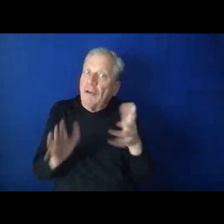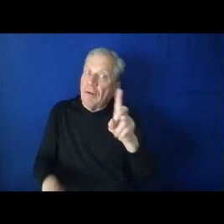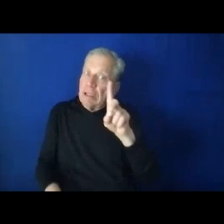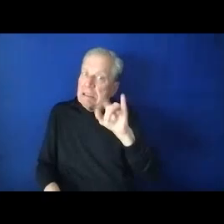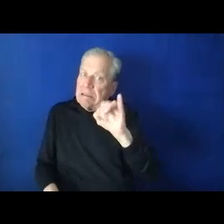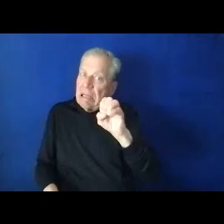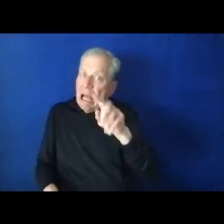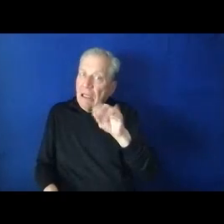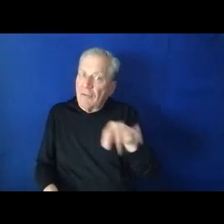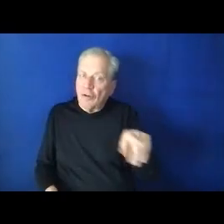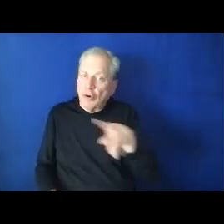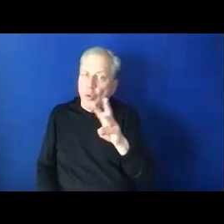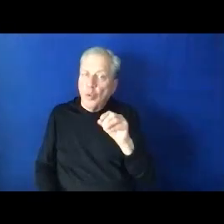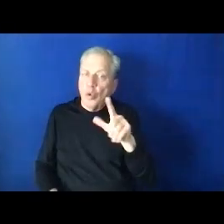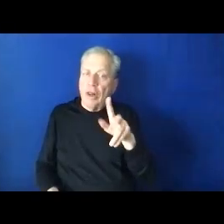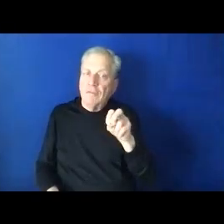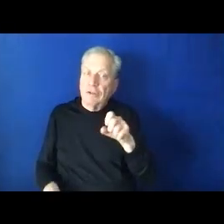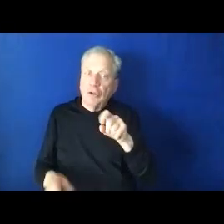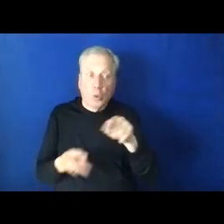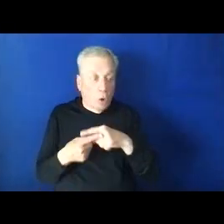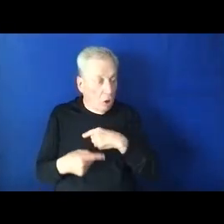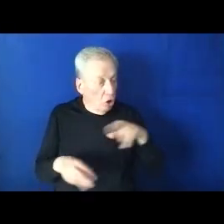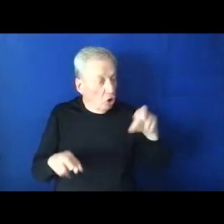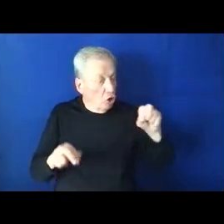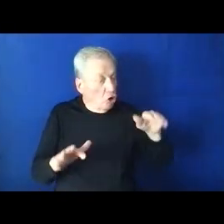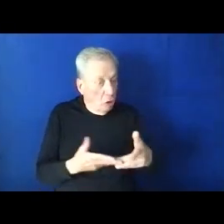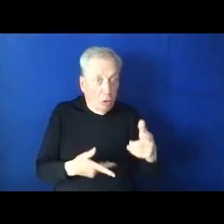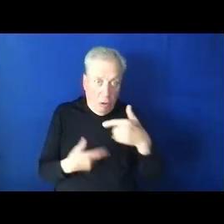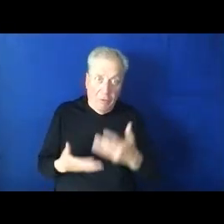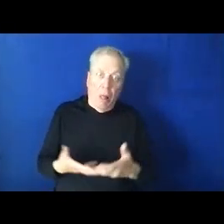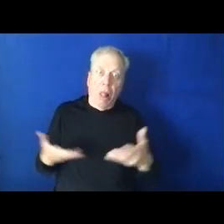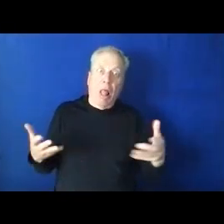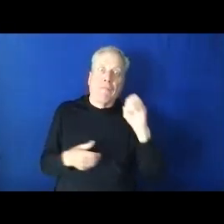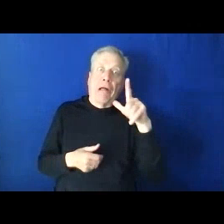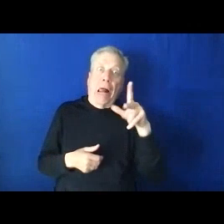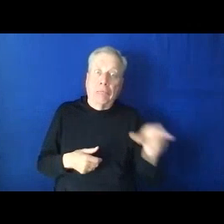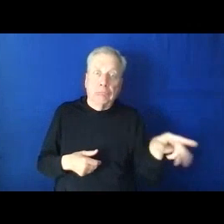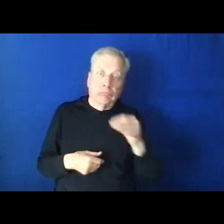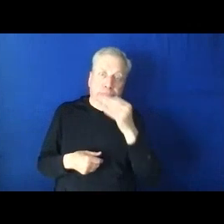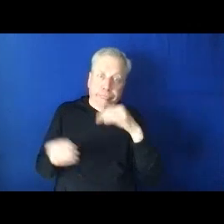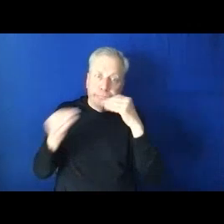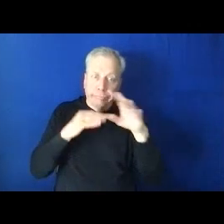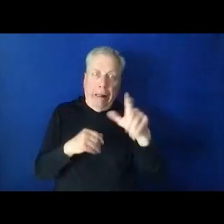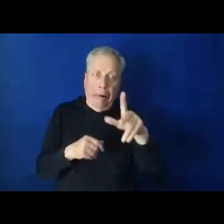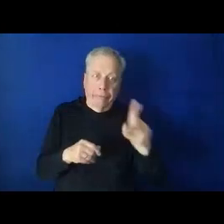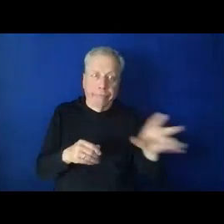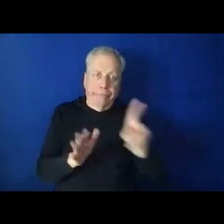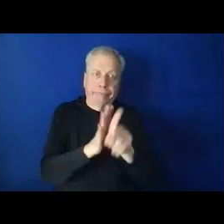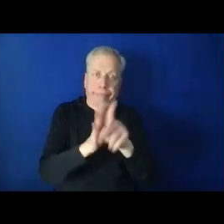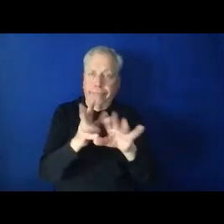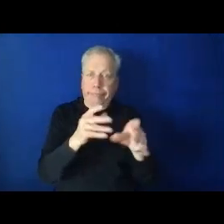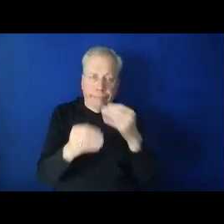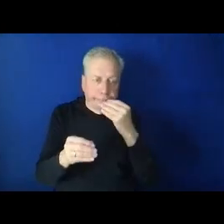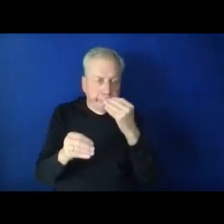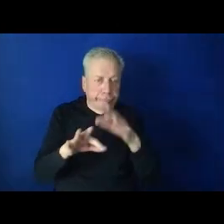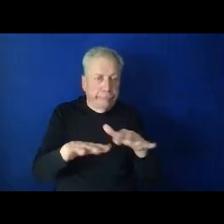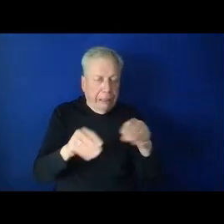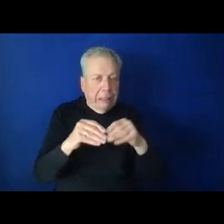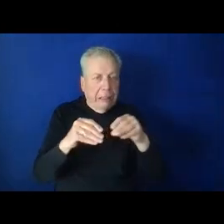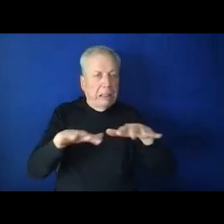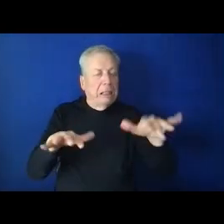So when wolves were reintroduced, we had a lot of elk. They took down some of those elk, all the elk distribution and population